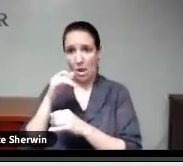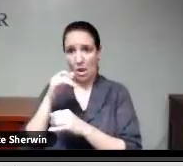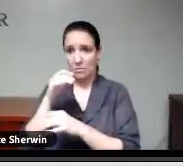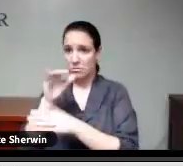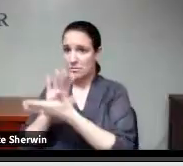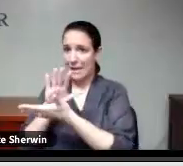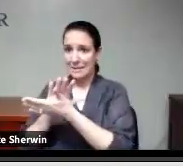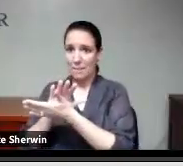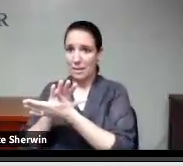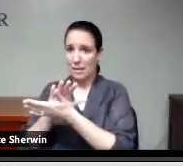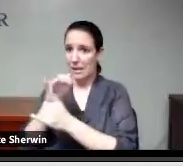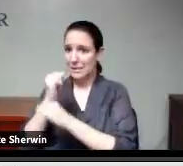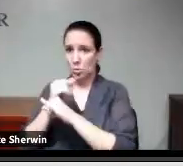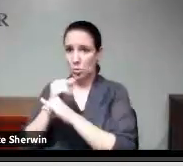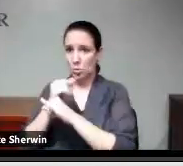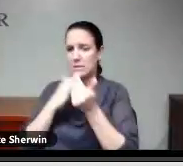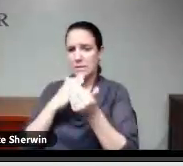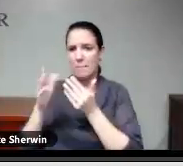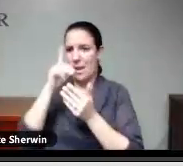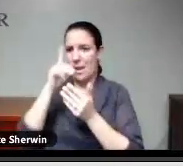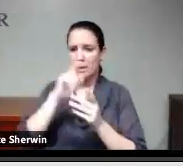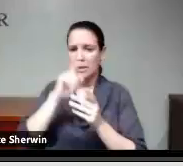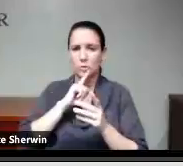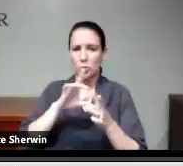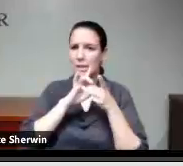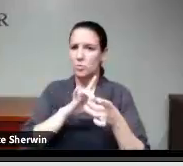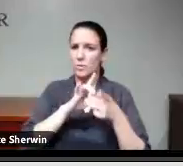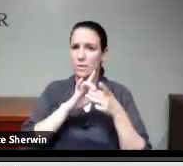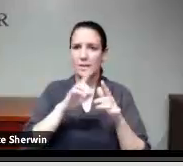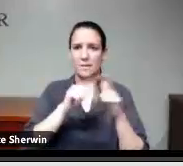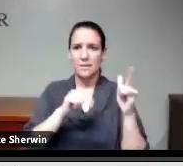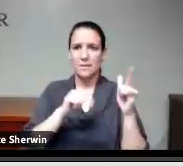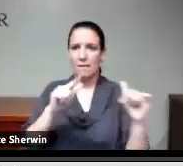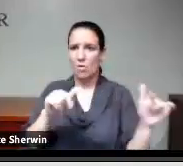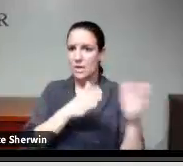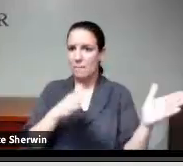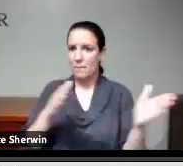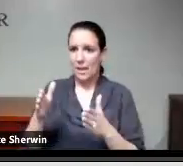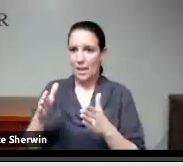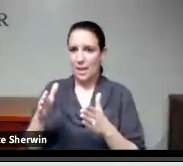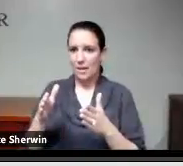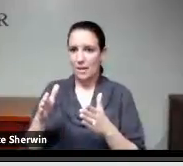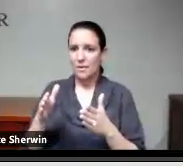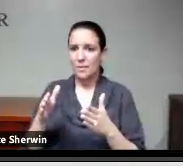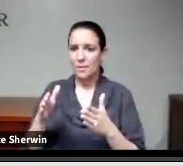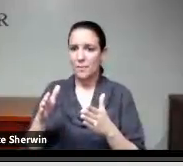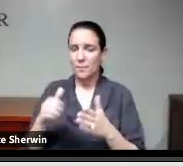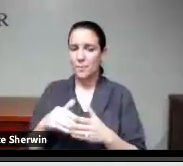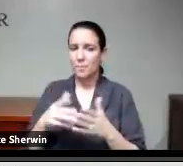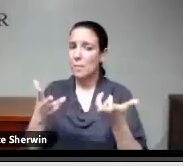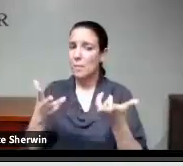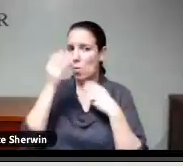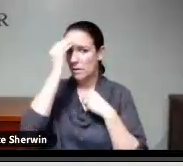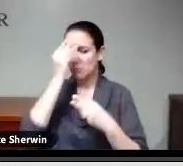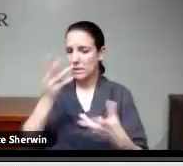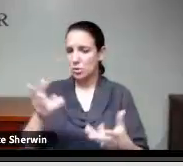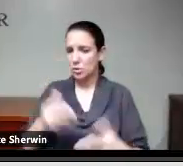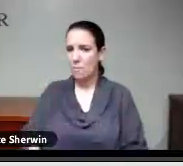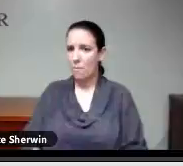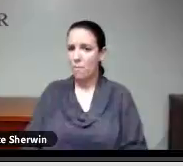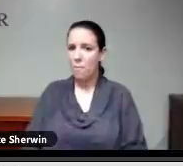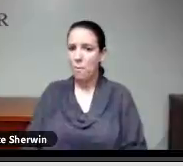lot, because it's really about the diversity plan that I just wanted to share this with you.